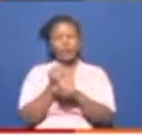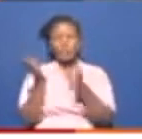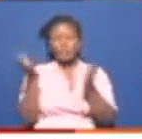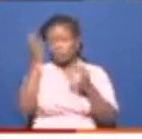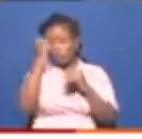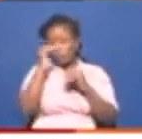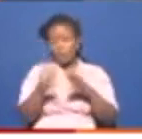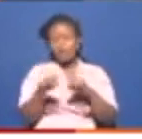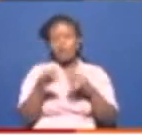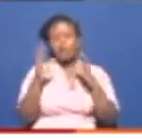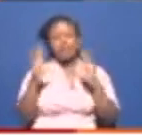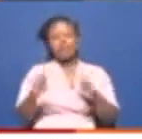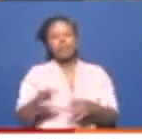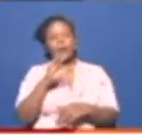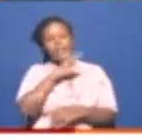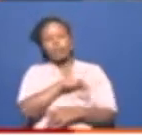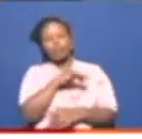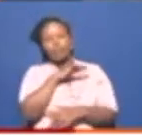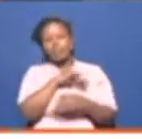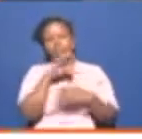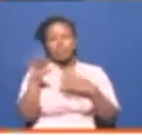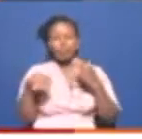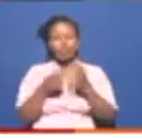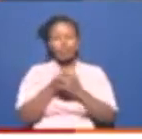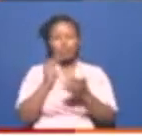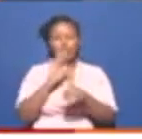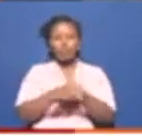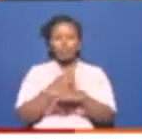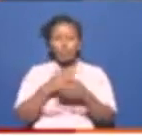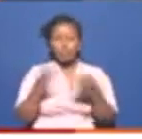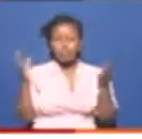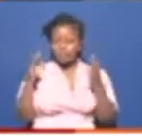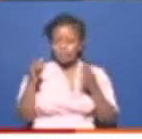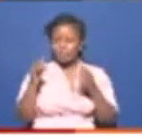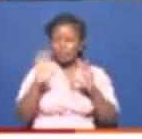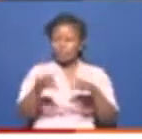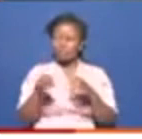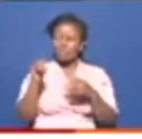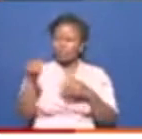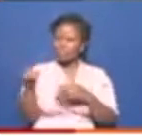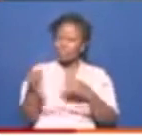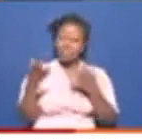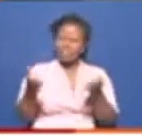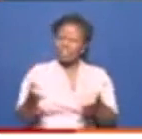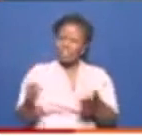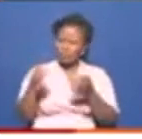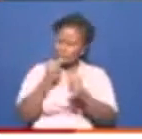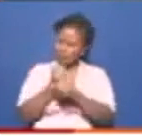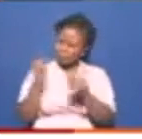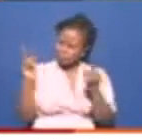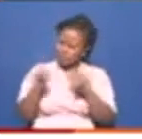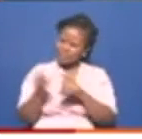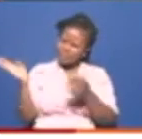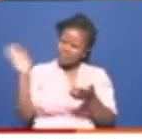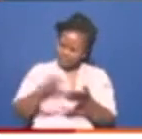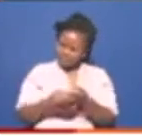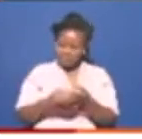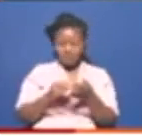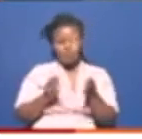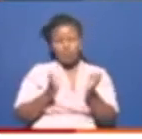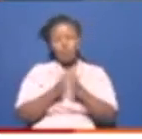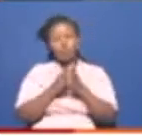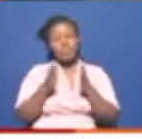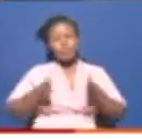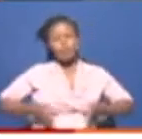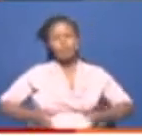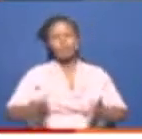benefit from all the macronutrients in a fertilizer. So question is, can we do the same thing in our maternal health care